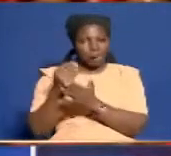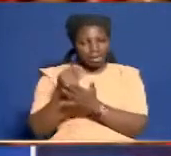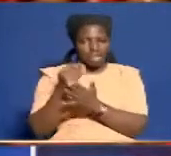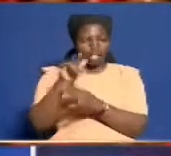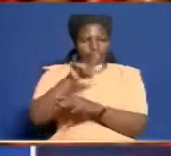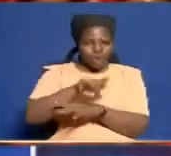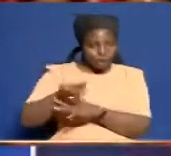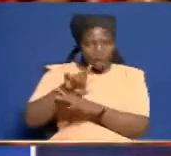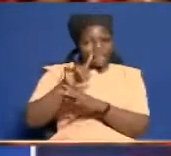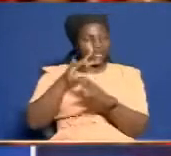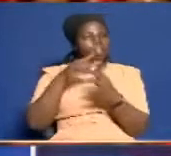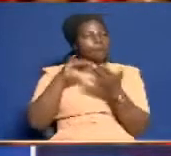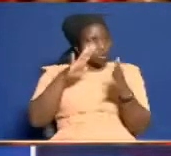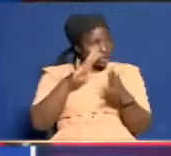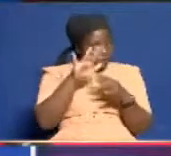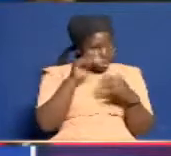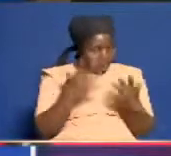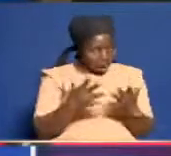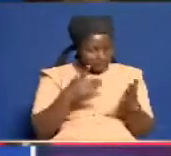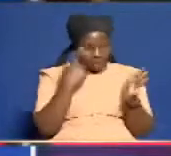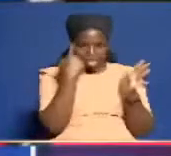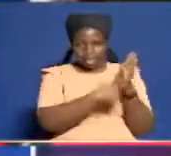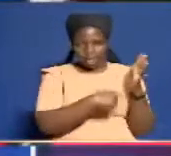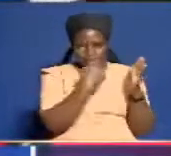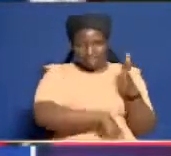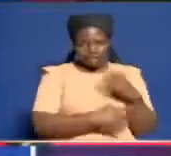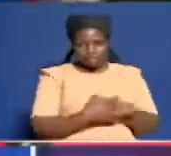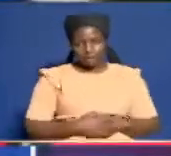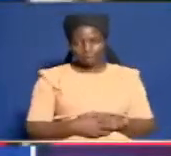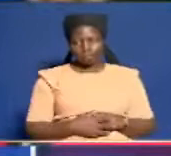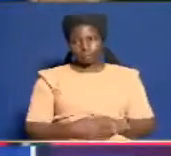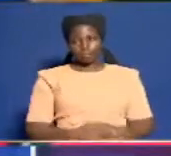locally, mainly from taxes. Amos.